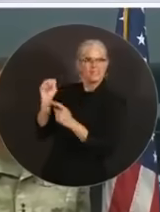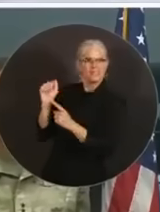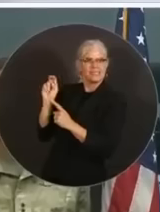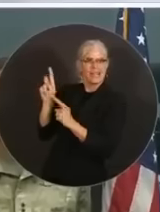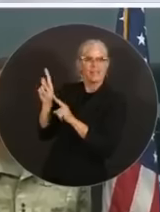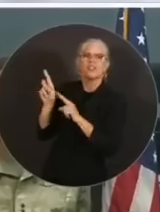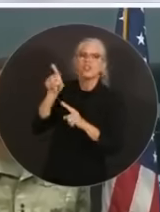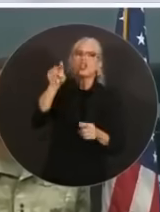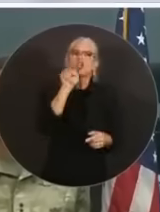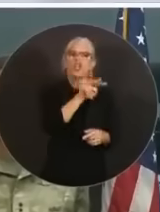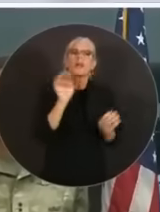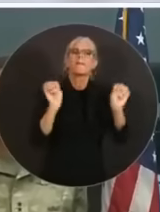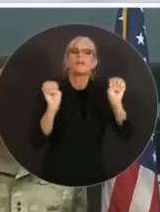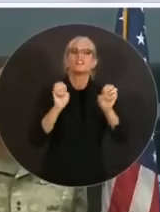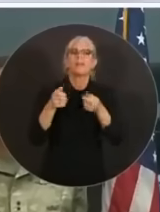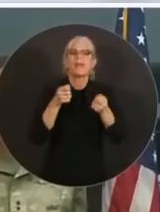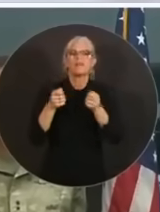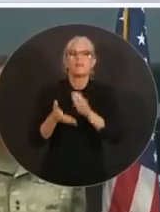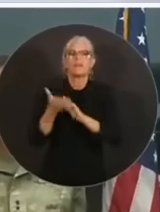going to